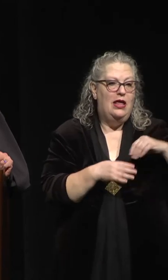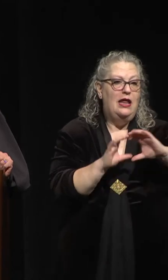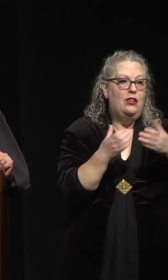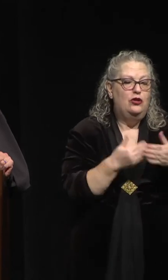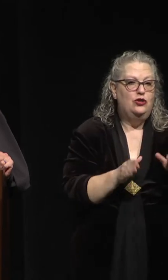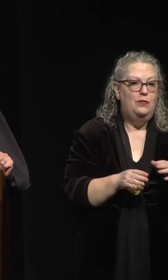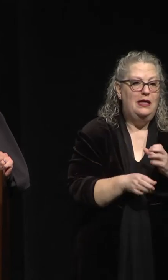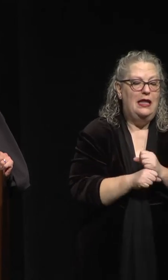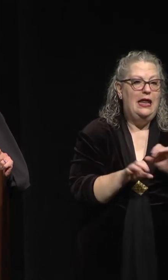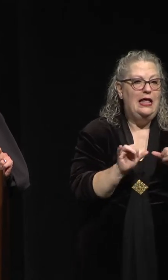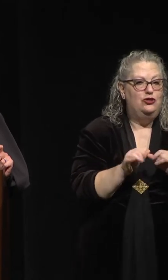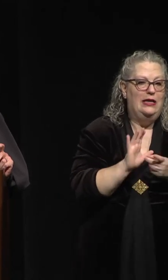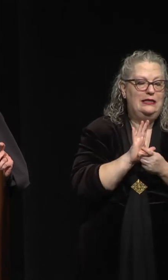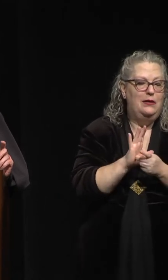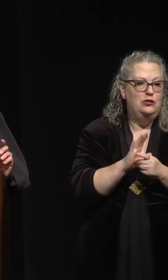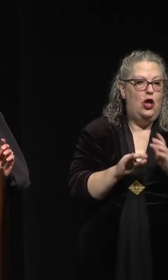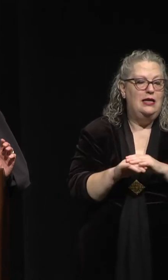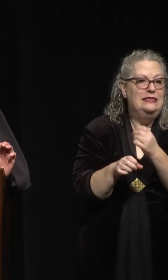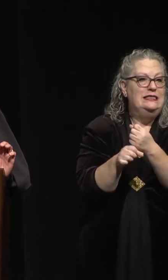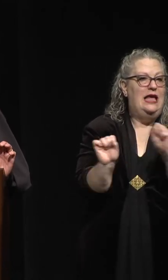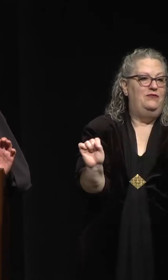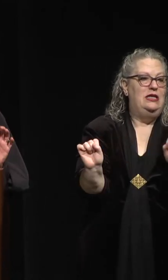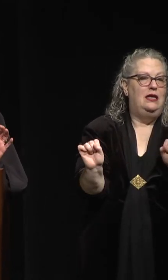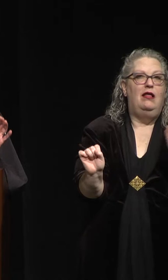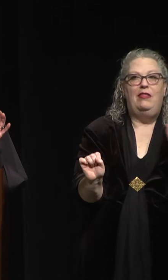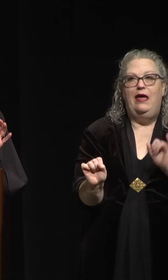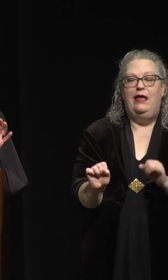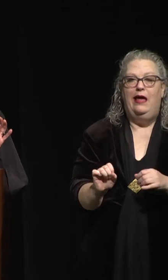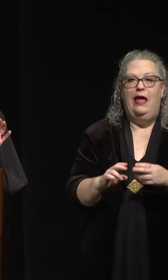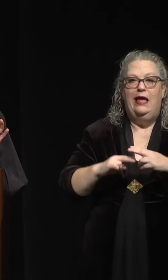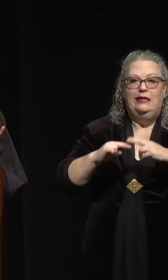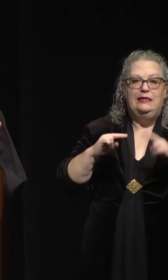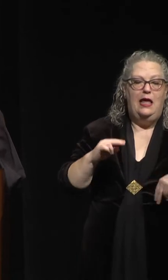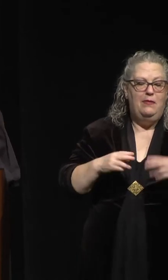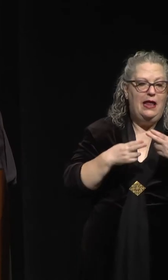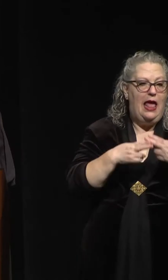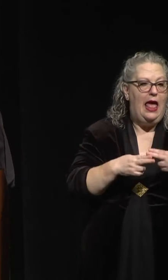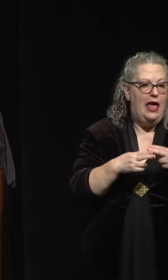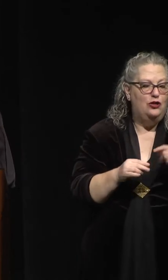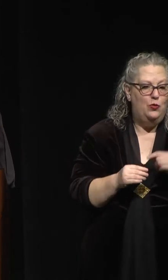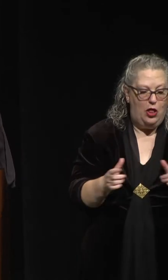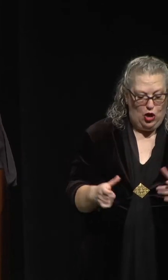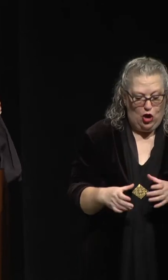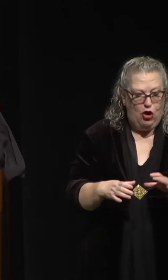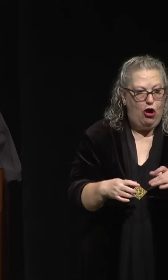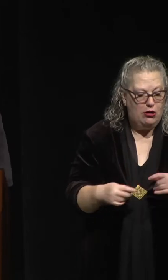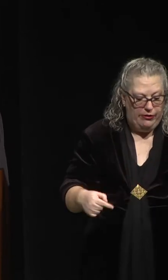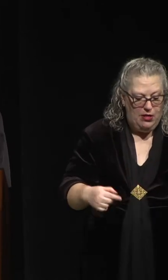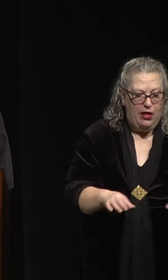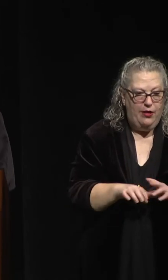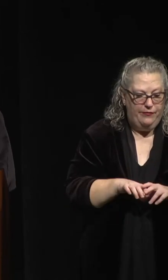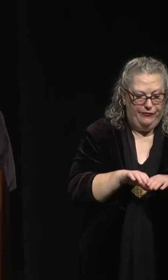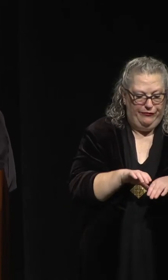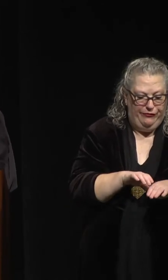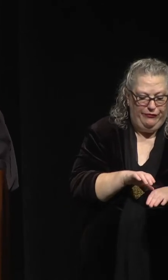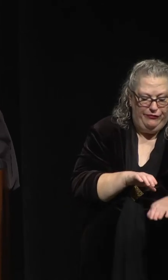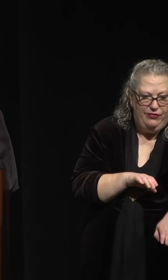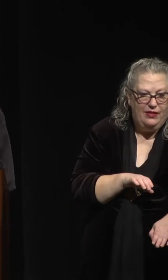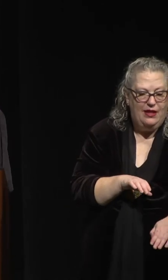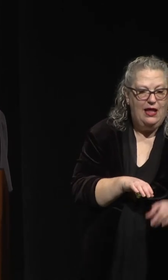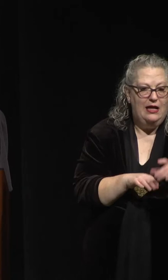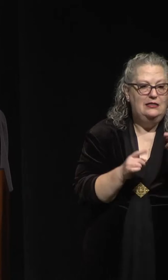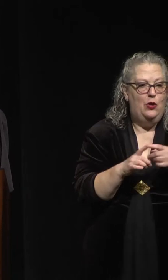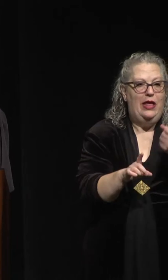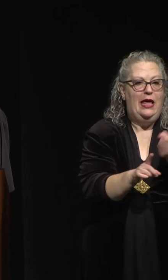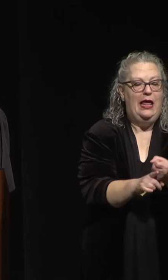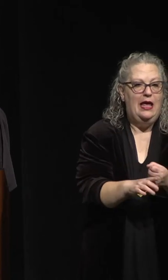classrooms and gave engineering demonstrations on safety, such as taping an egg to a little cart and rolling it down a sled until it